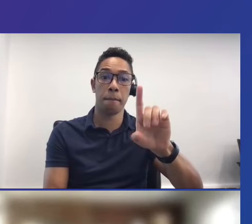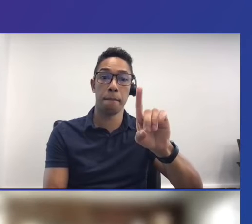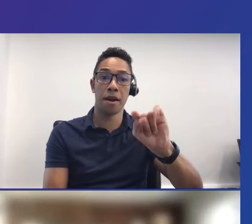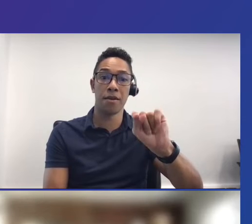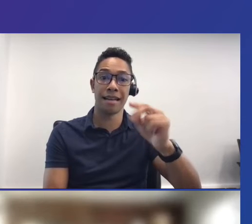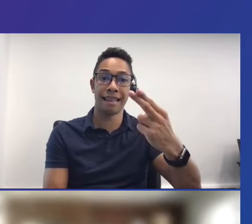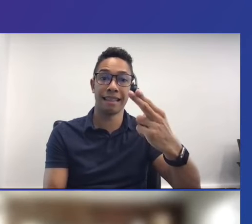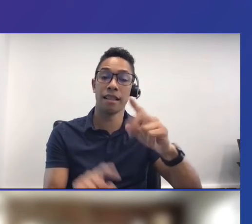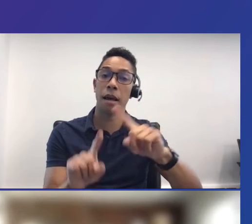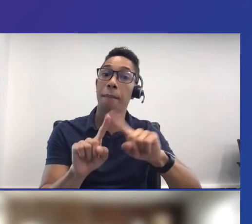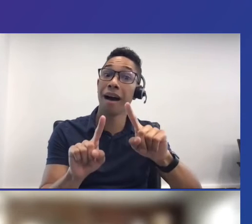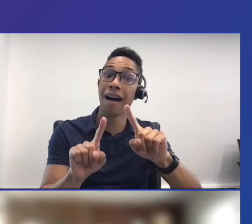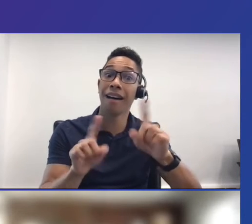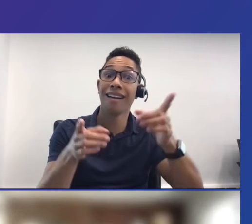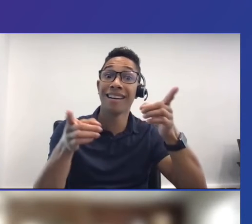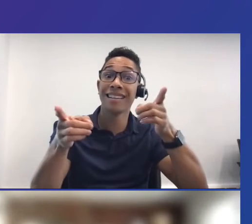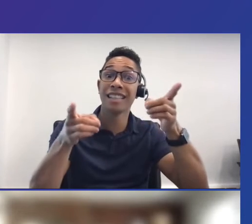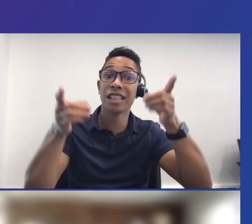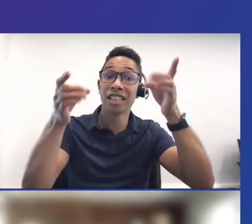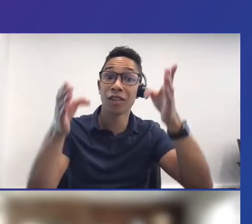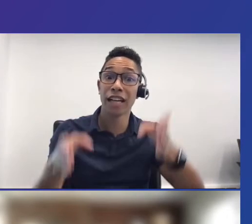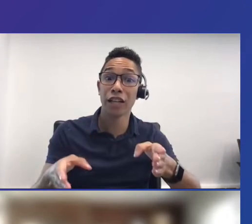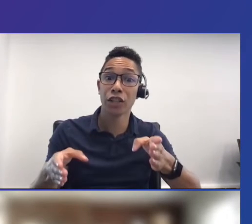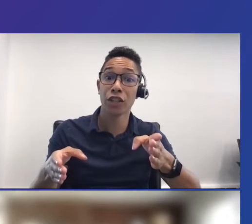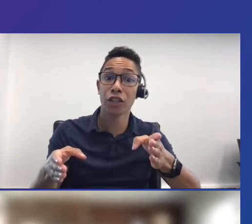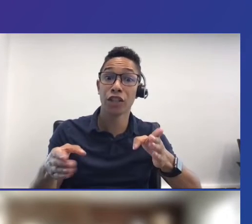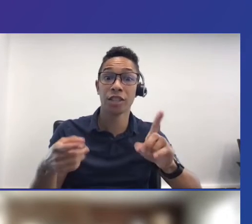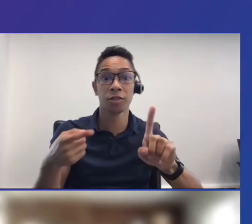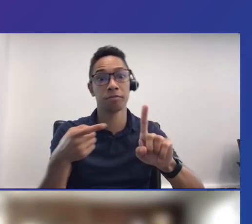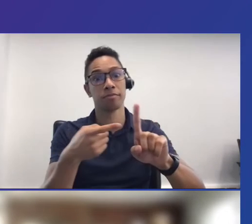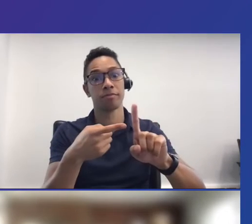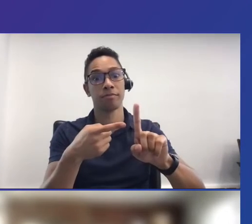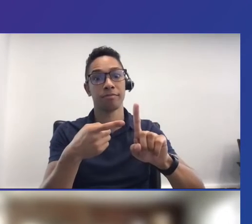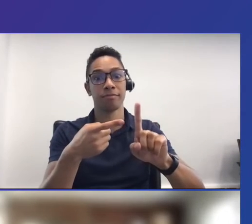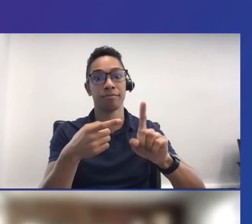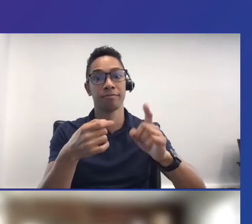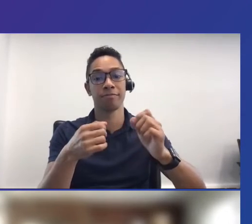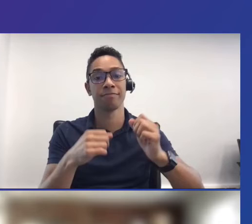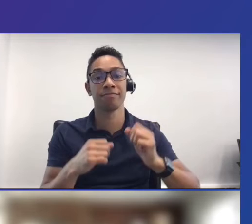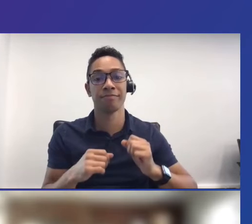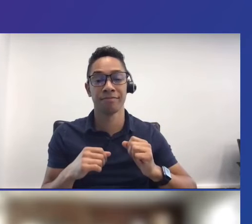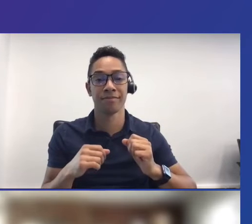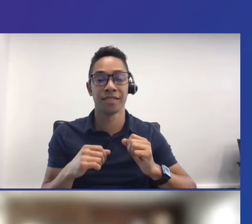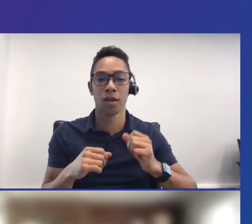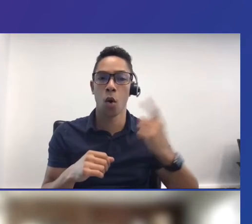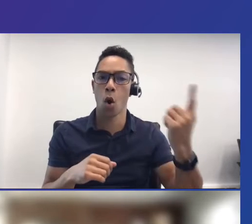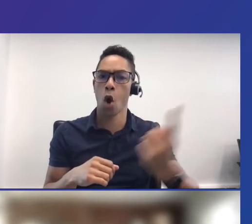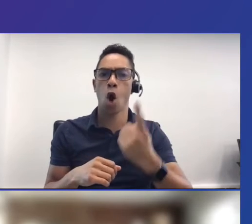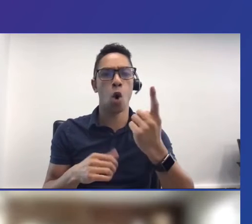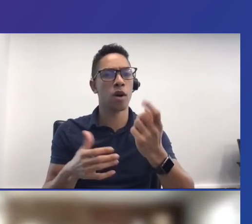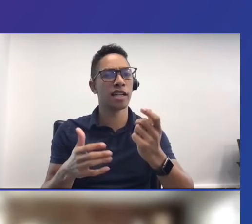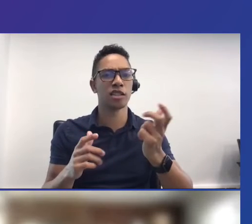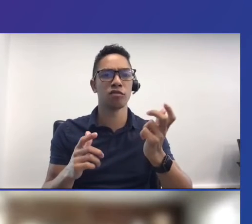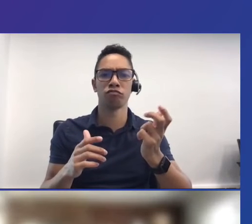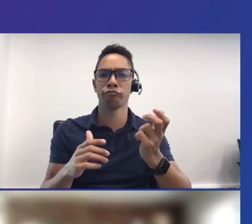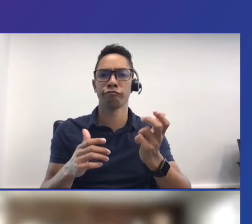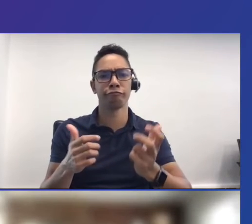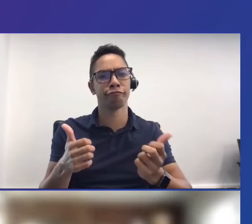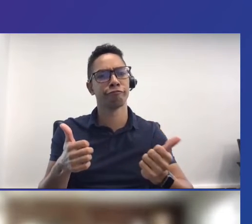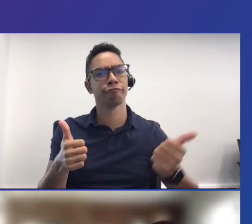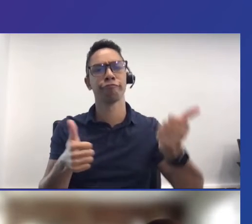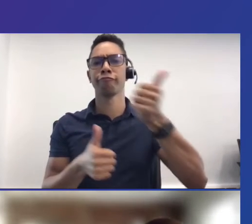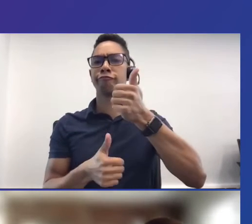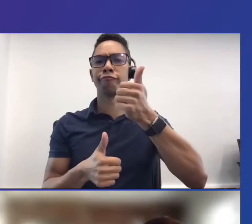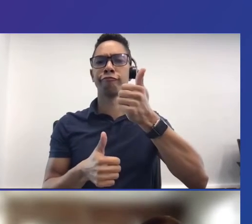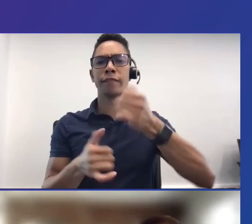director, the director was the last word and had all the say. And